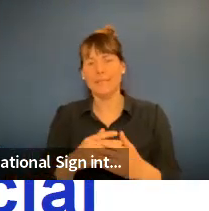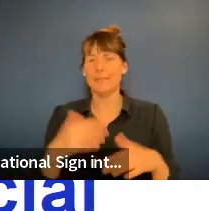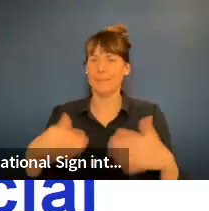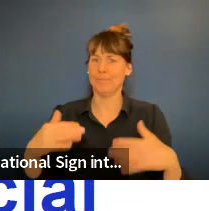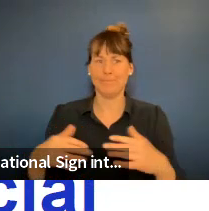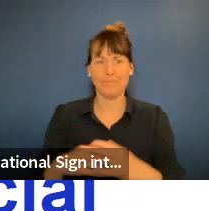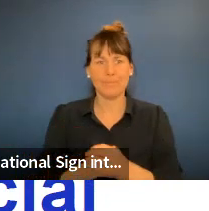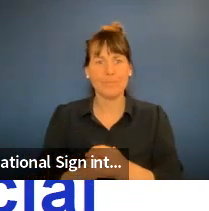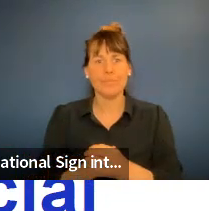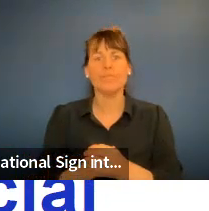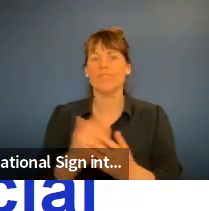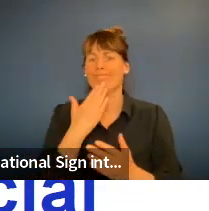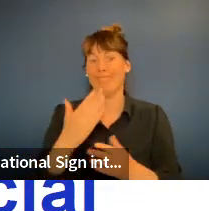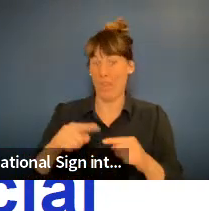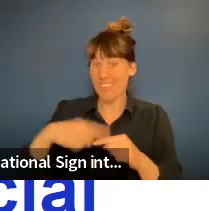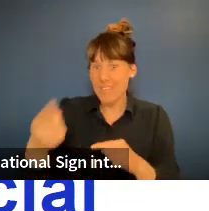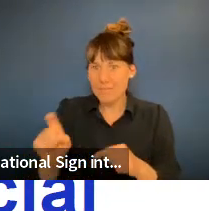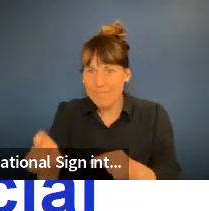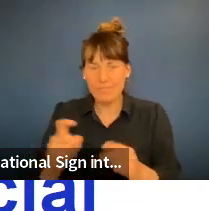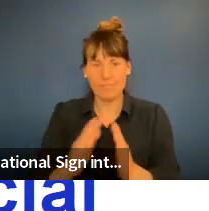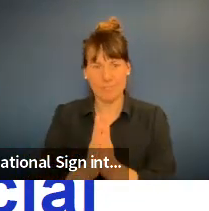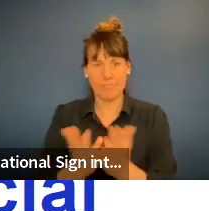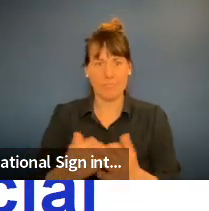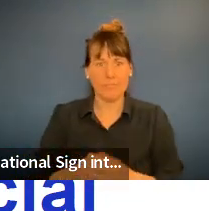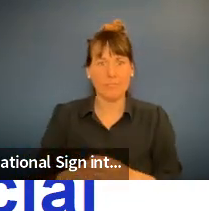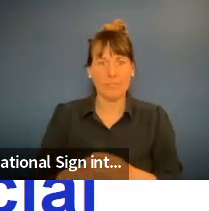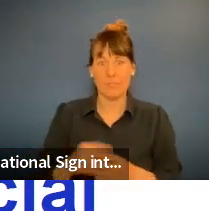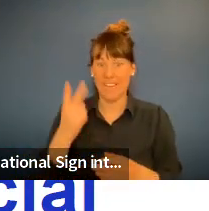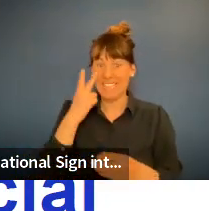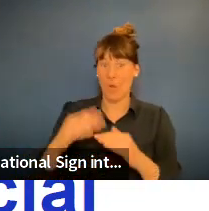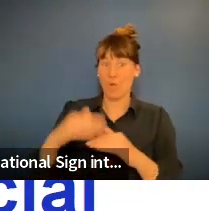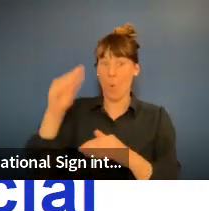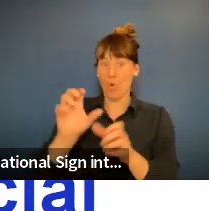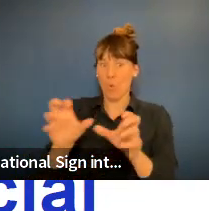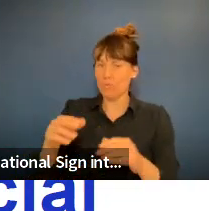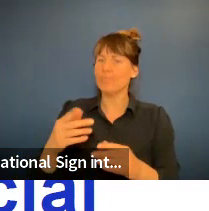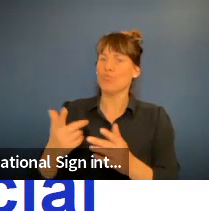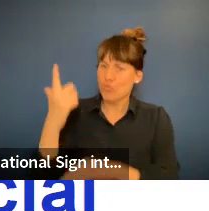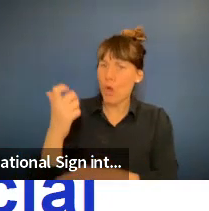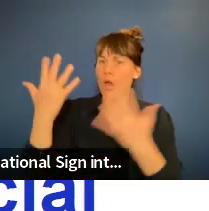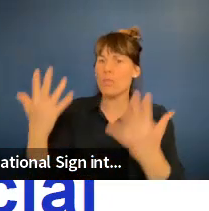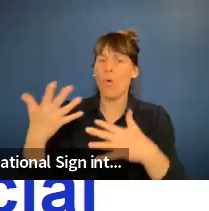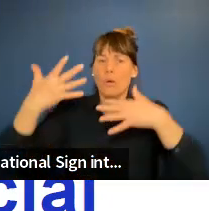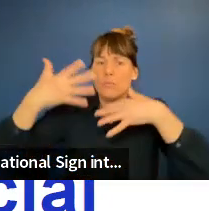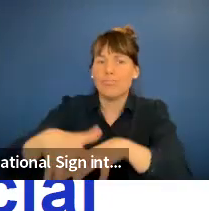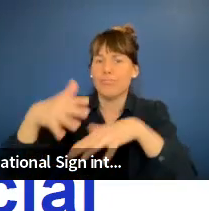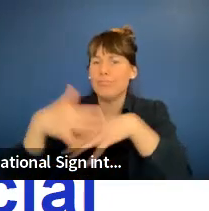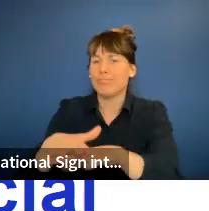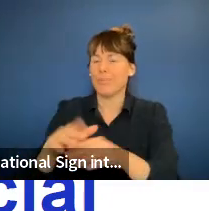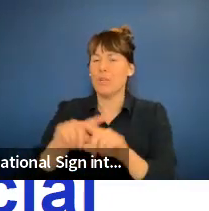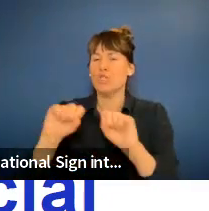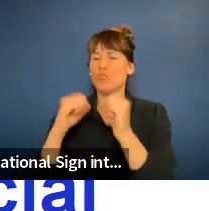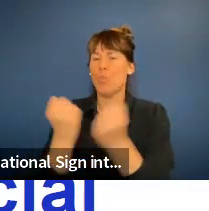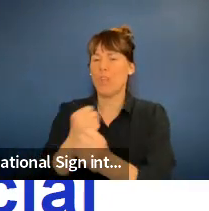inclusive. So very importantly is the scope of coverage. So some programs have either no or